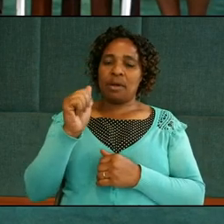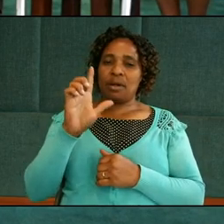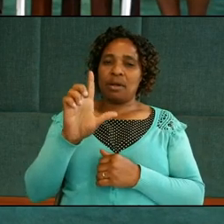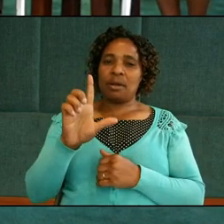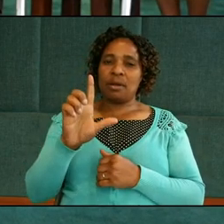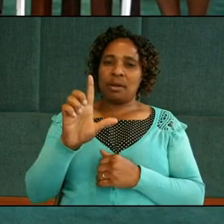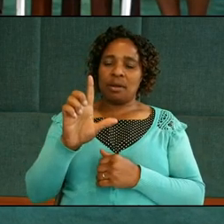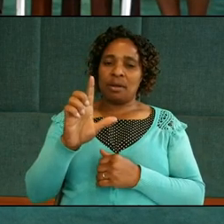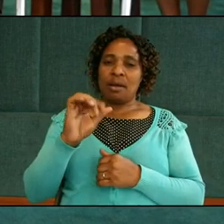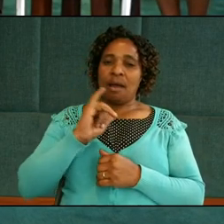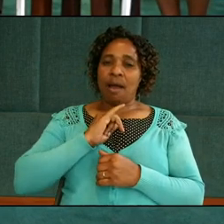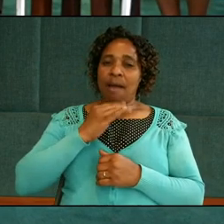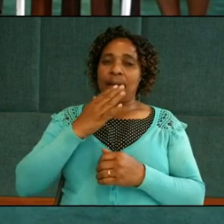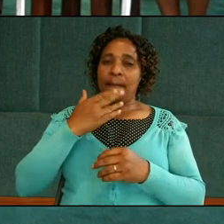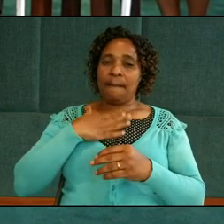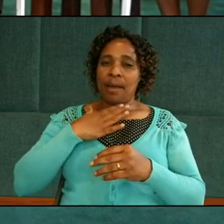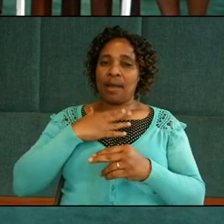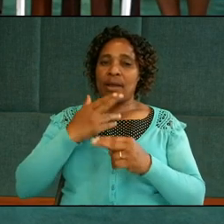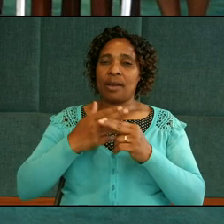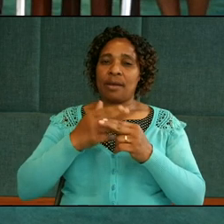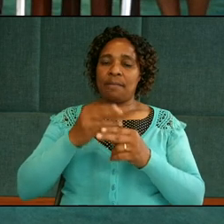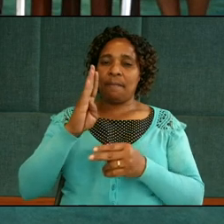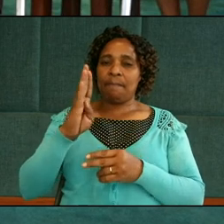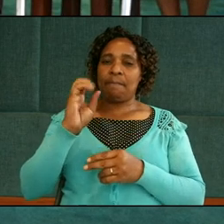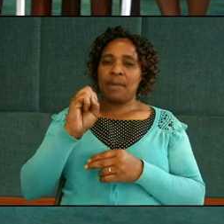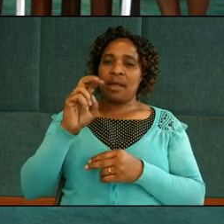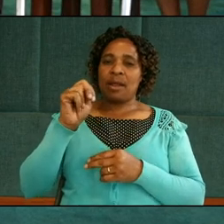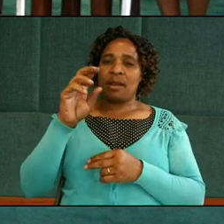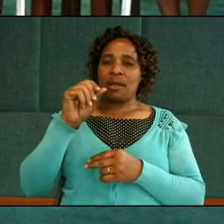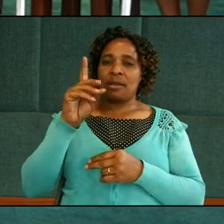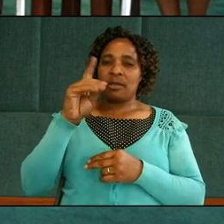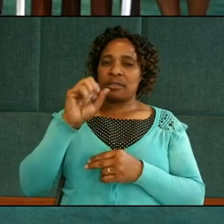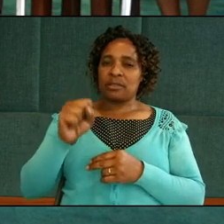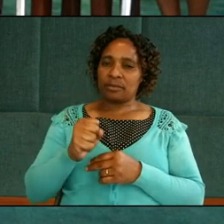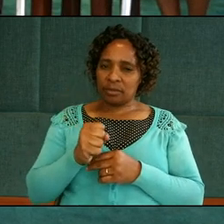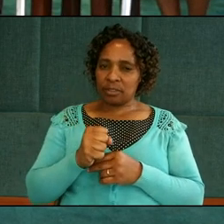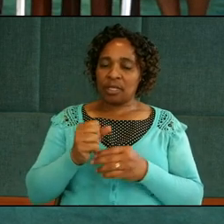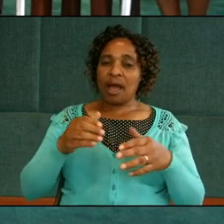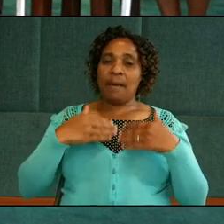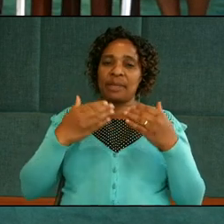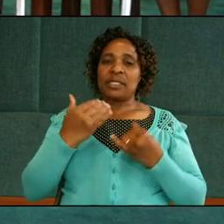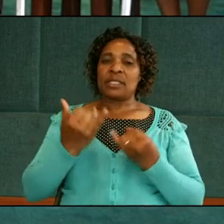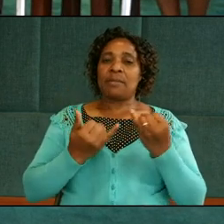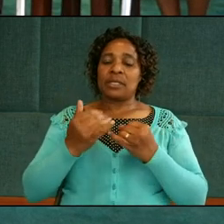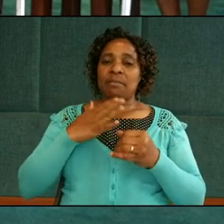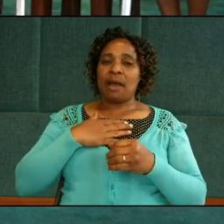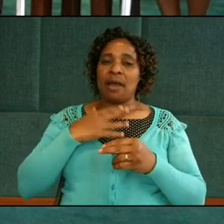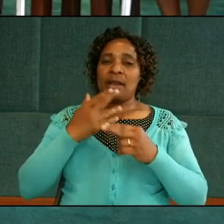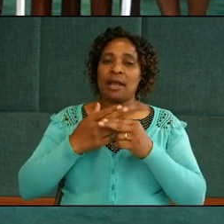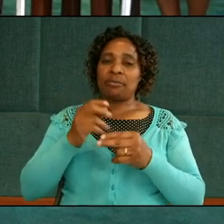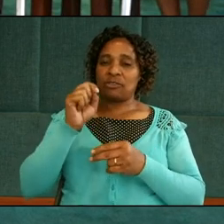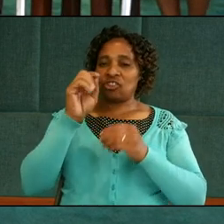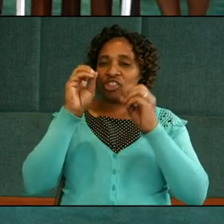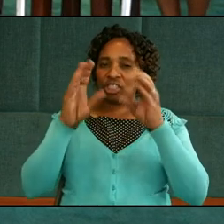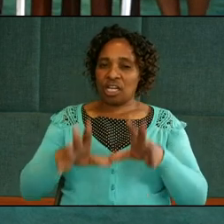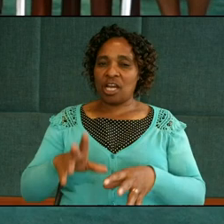Next. Hi, my name is Benithian Salas. Happy Sabbath. My name is Teacher Donna Opio.